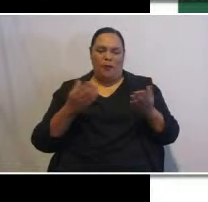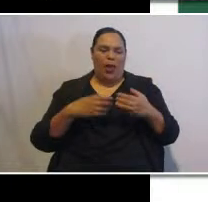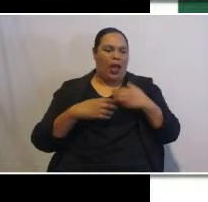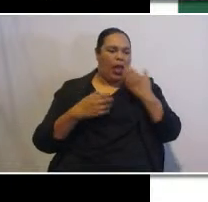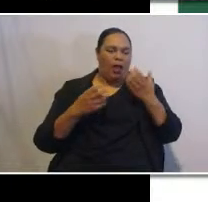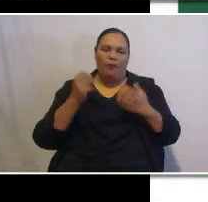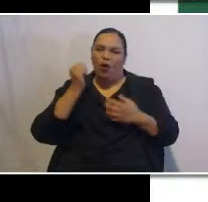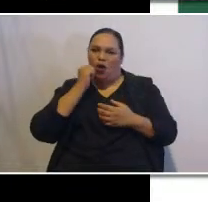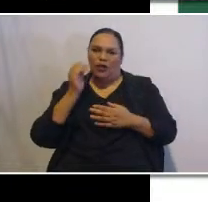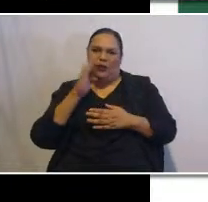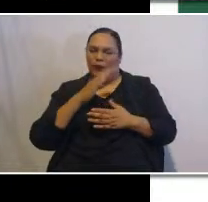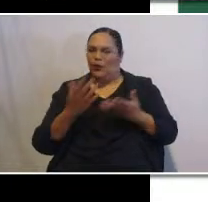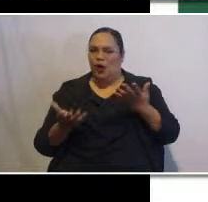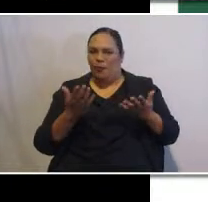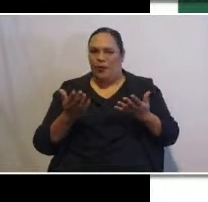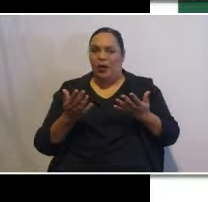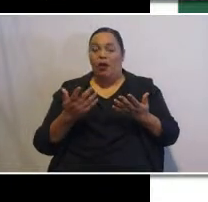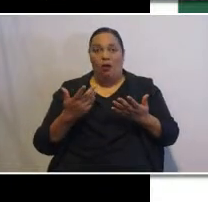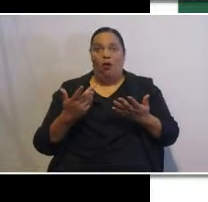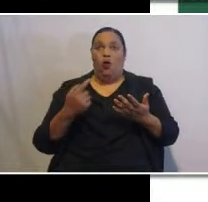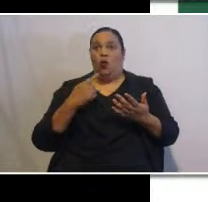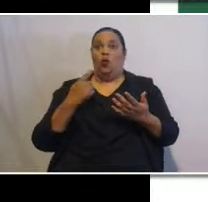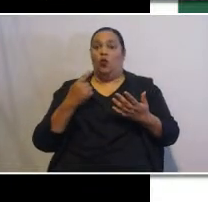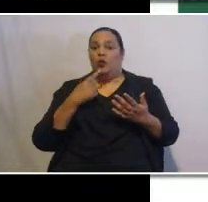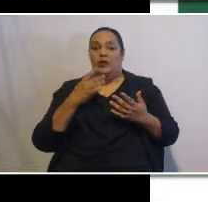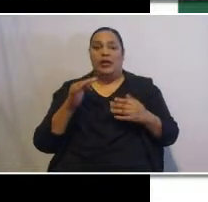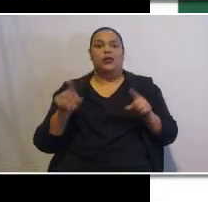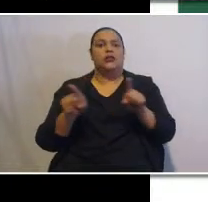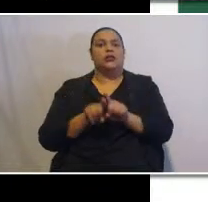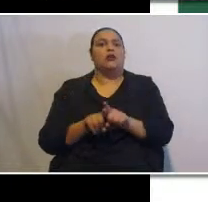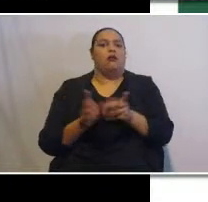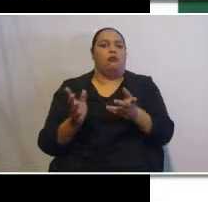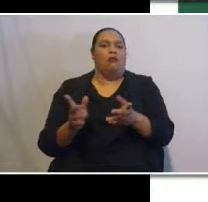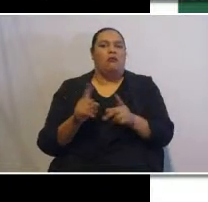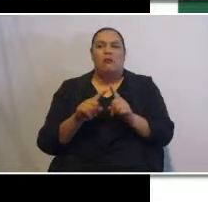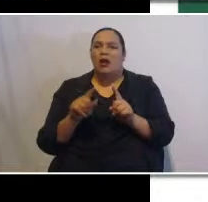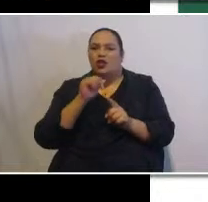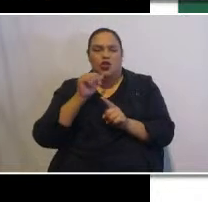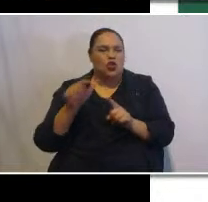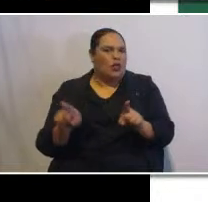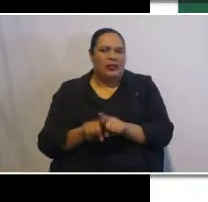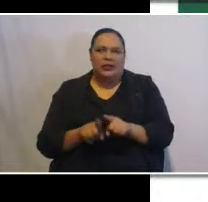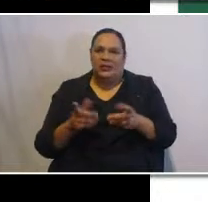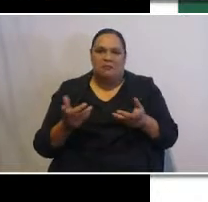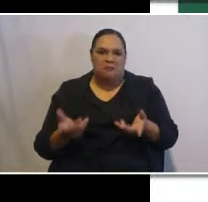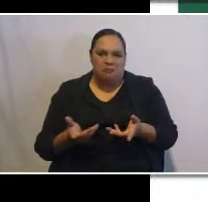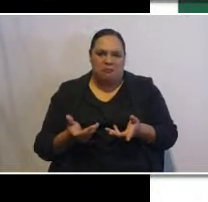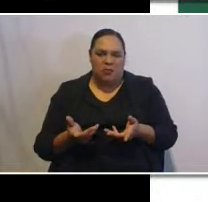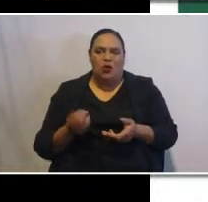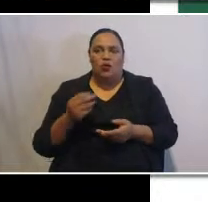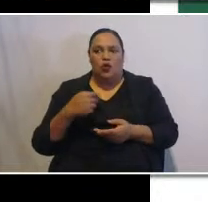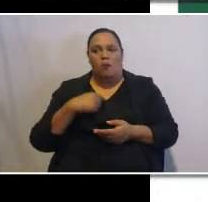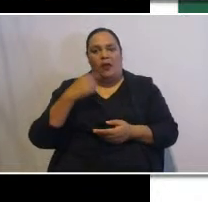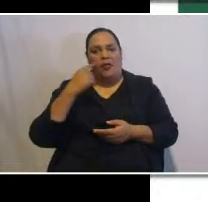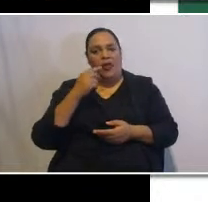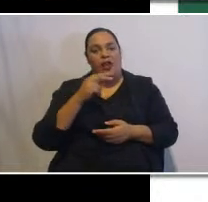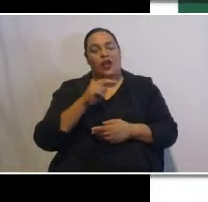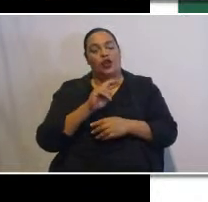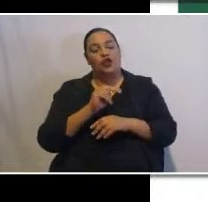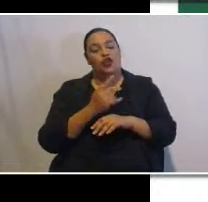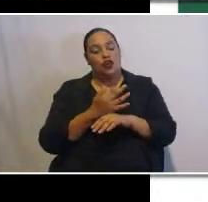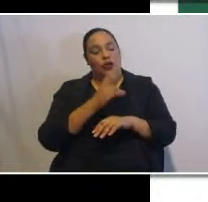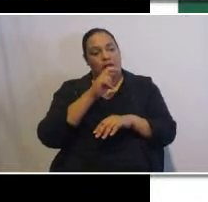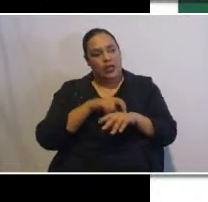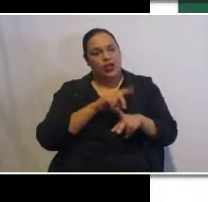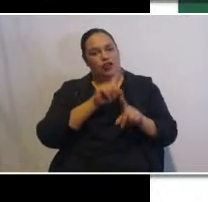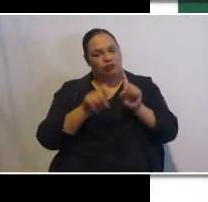oranges here. Or rather we are. We are saying they're the same, and they're not. So I think that NERSA needs to